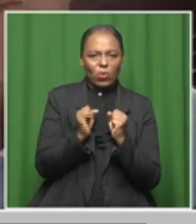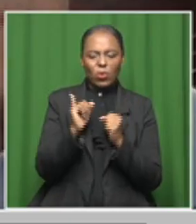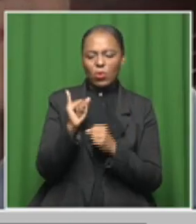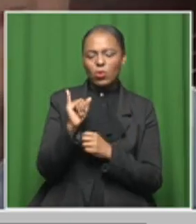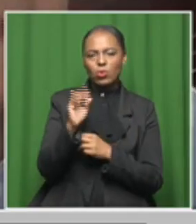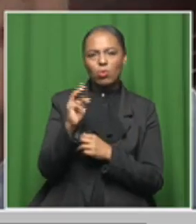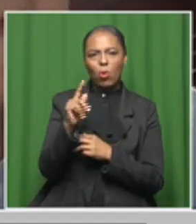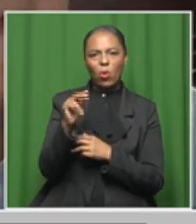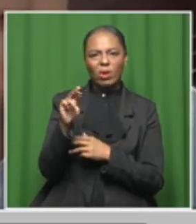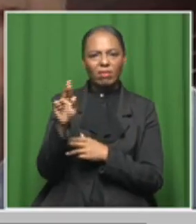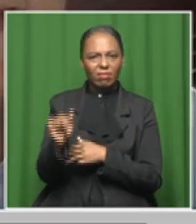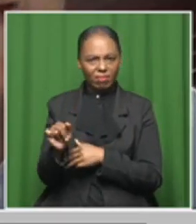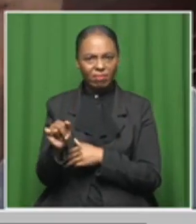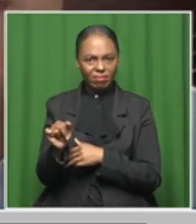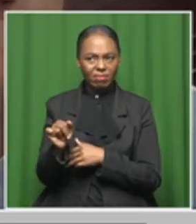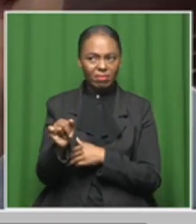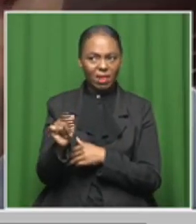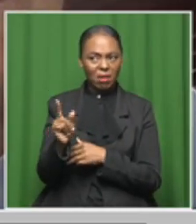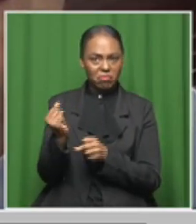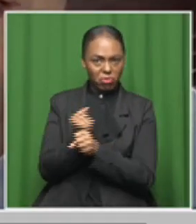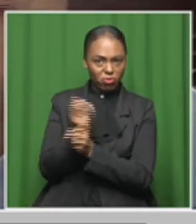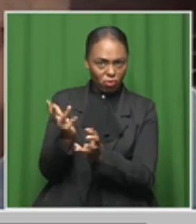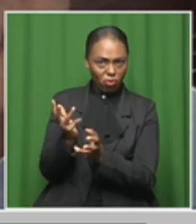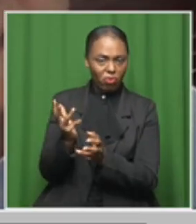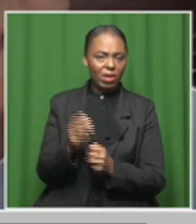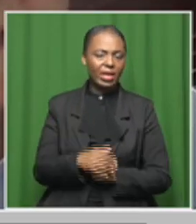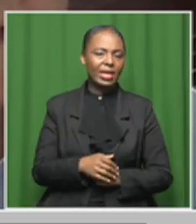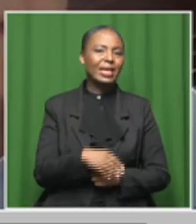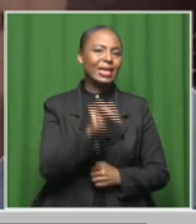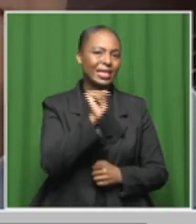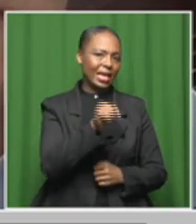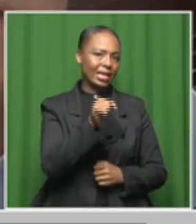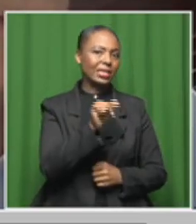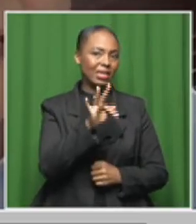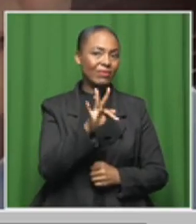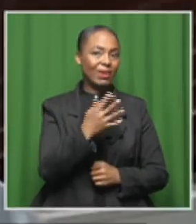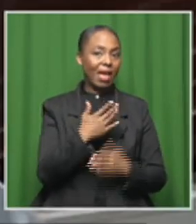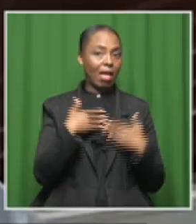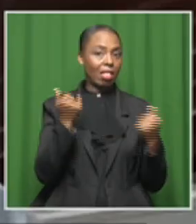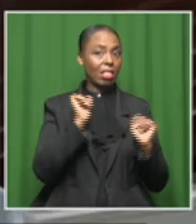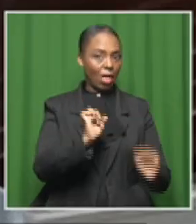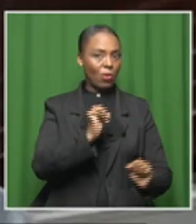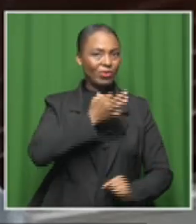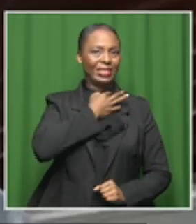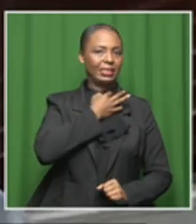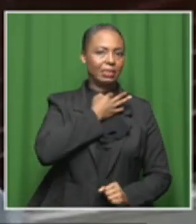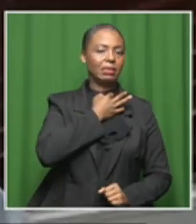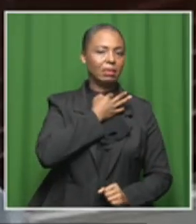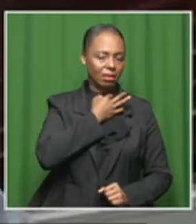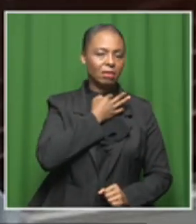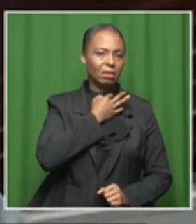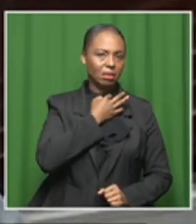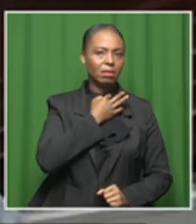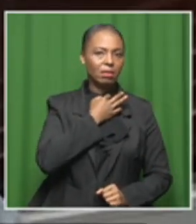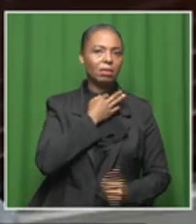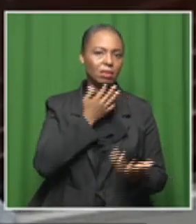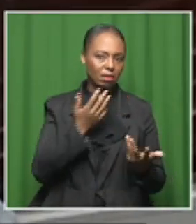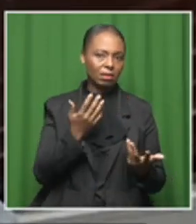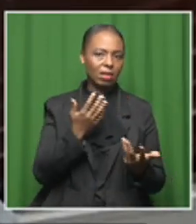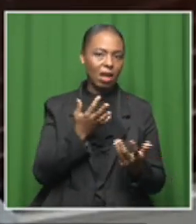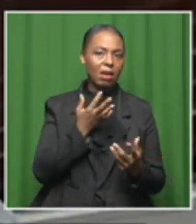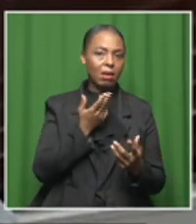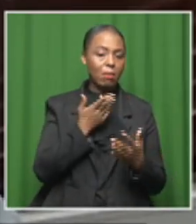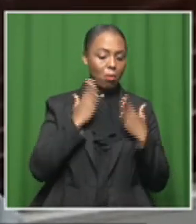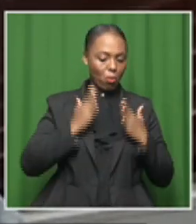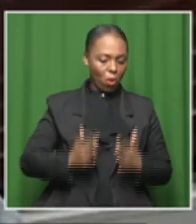flu? Yes, well, if you're at risk and if you don't rest and allow your body to be able to fight the